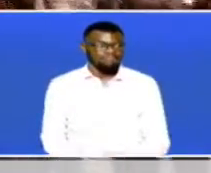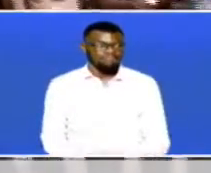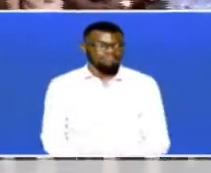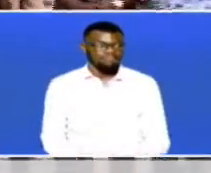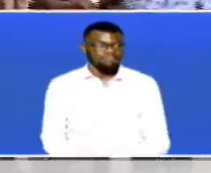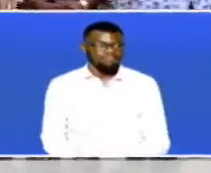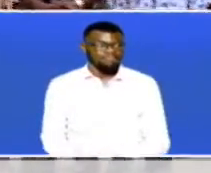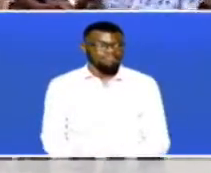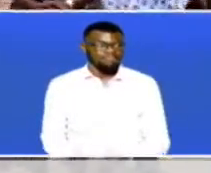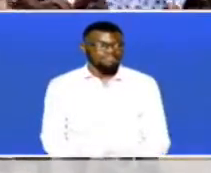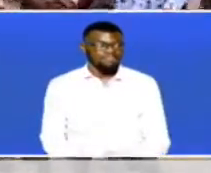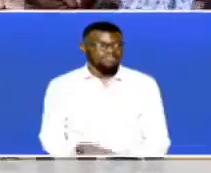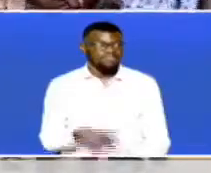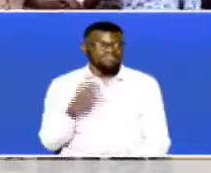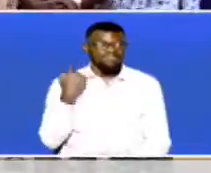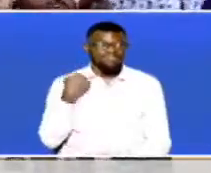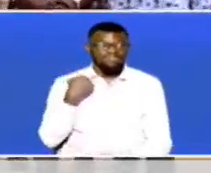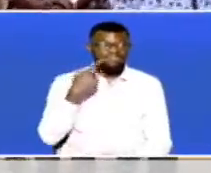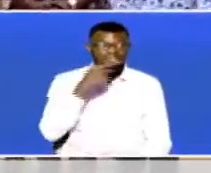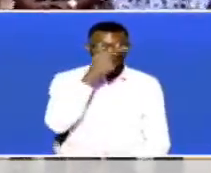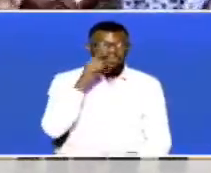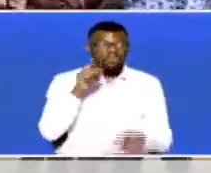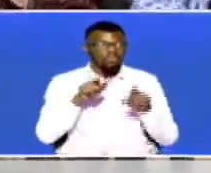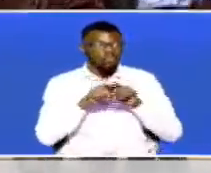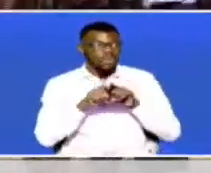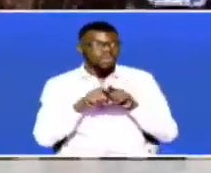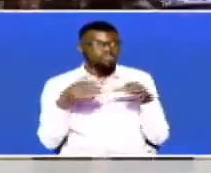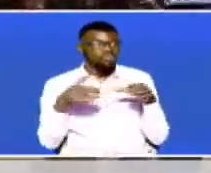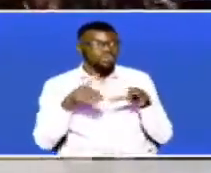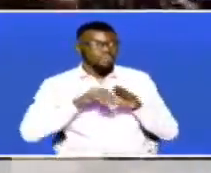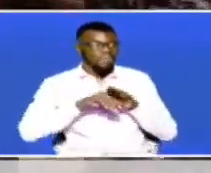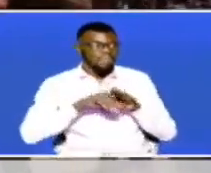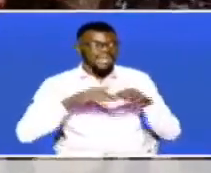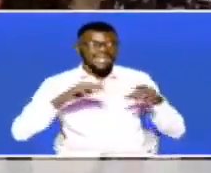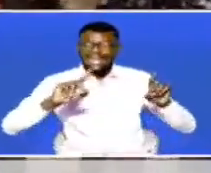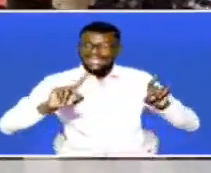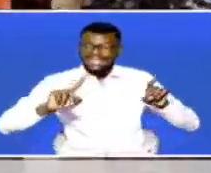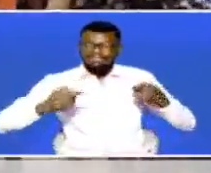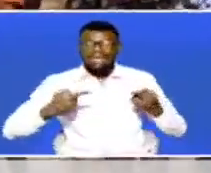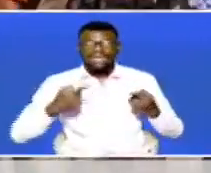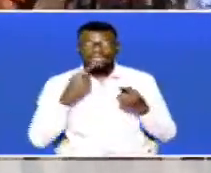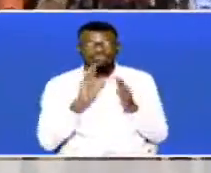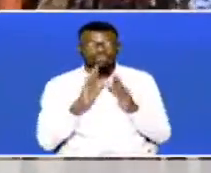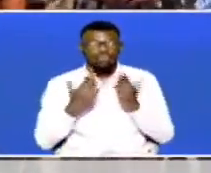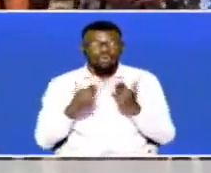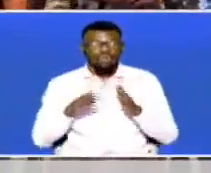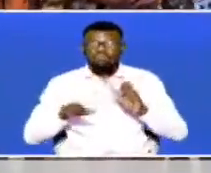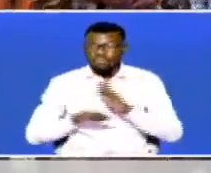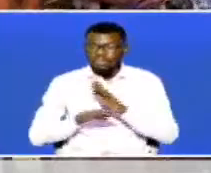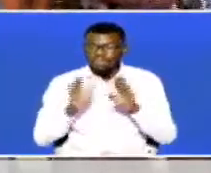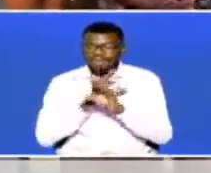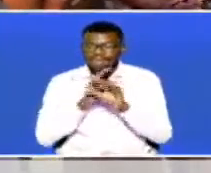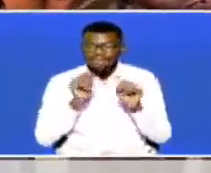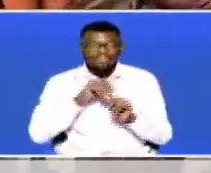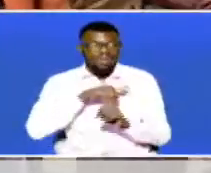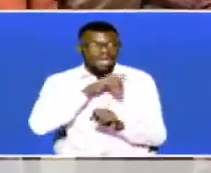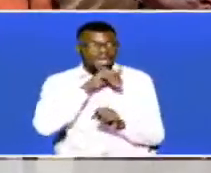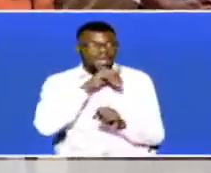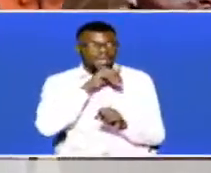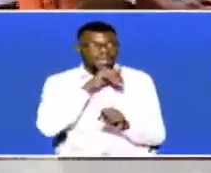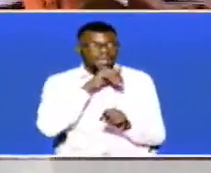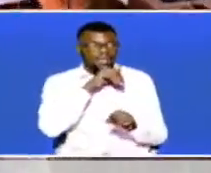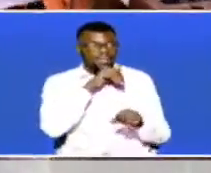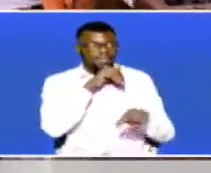Barely a day after Kalonzo Musyoka and his allies upped their demand that the running mate slot in the Raila Odinga presidential campaign